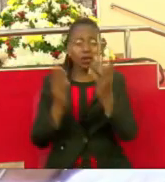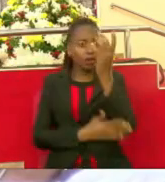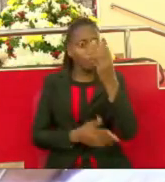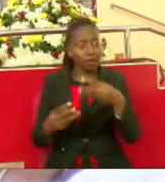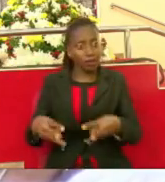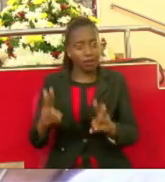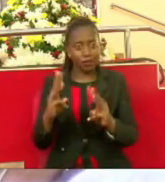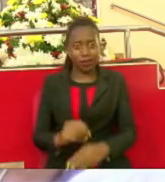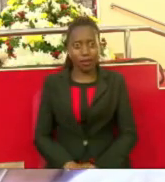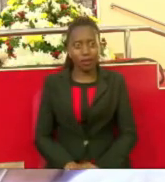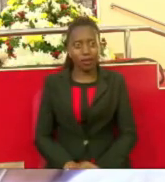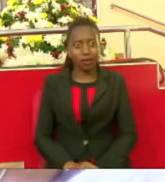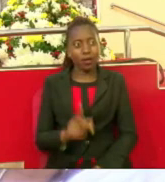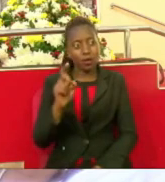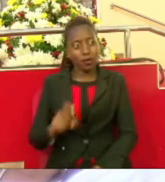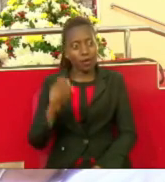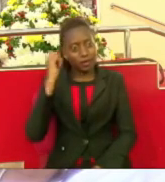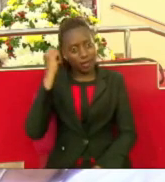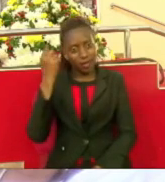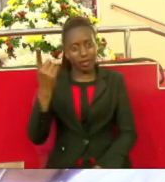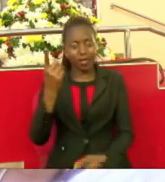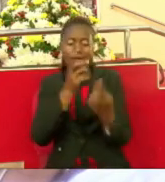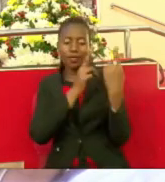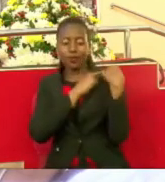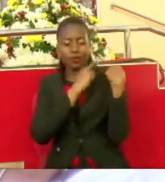We must understand what is our responsibility.